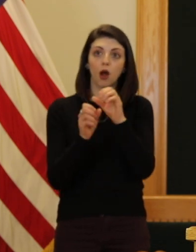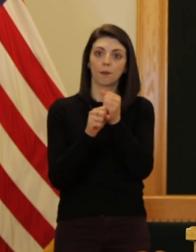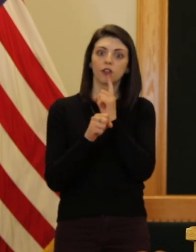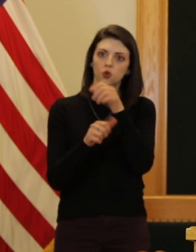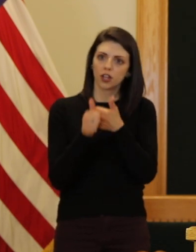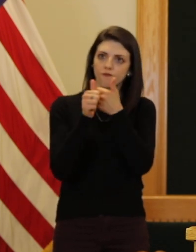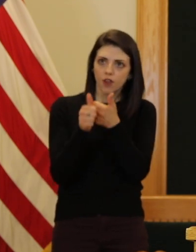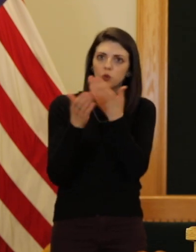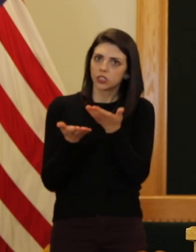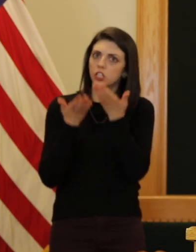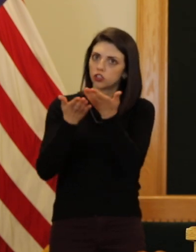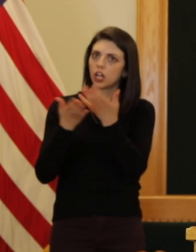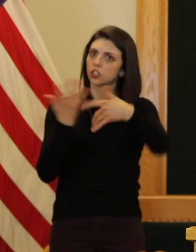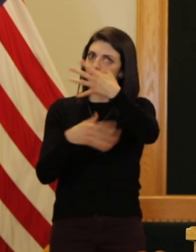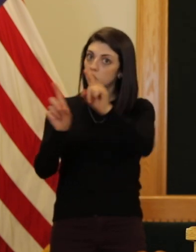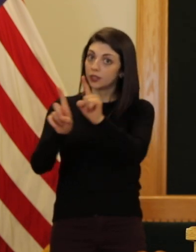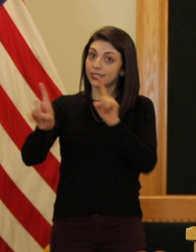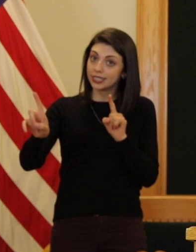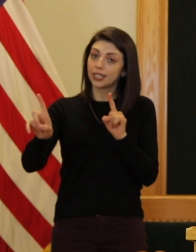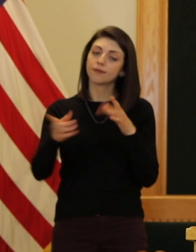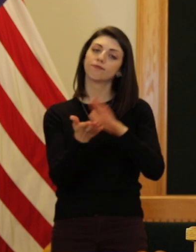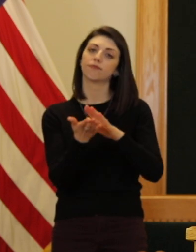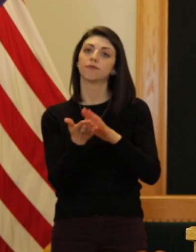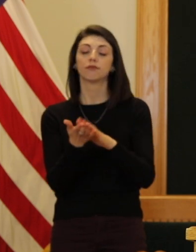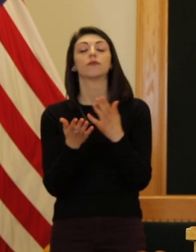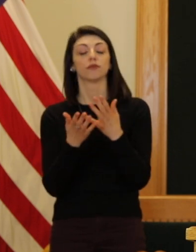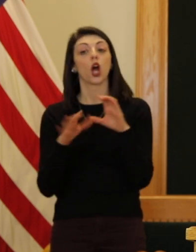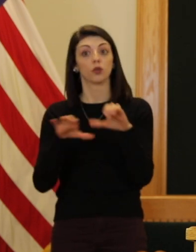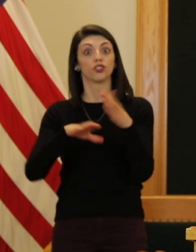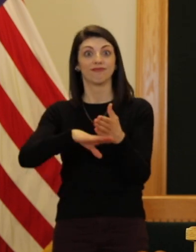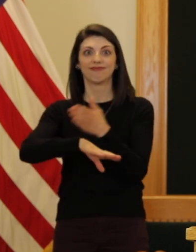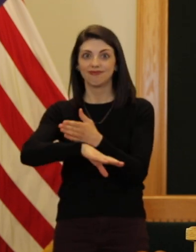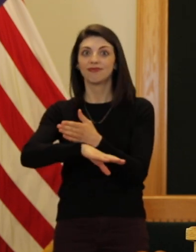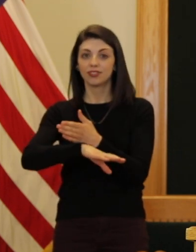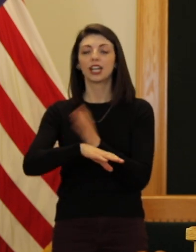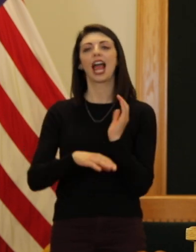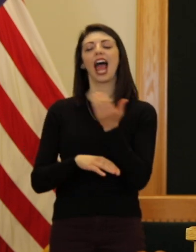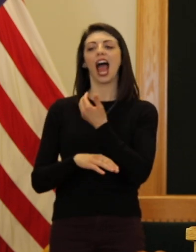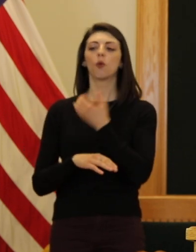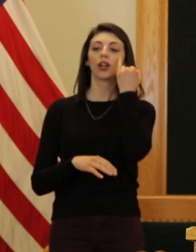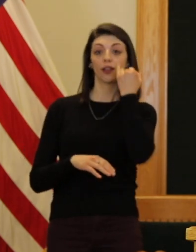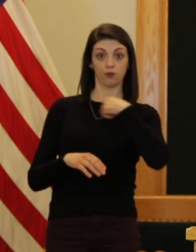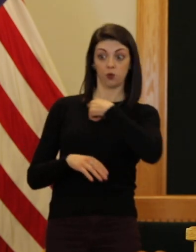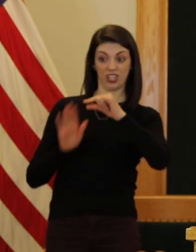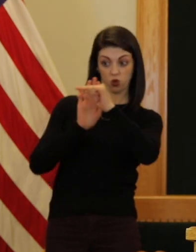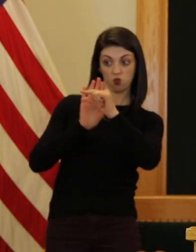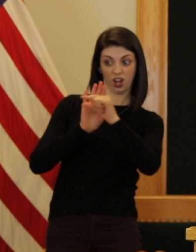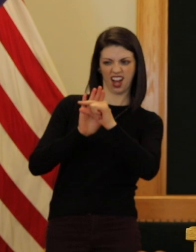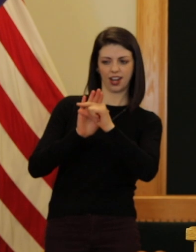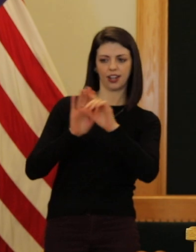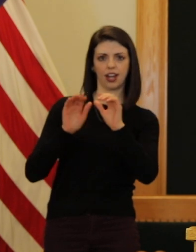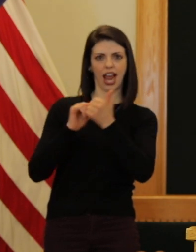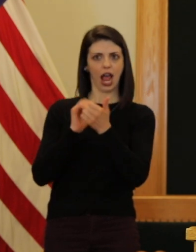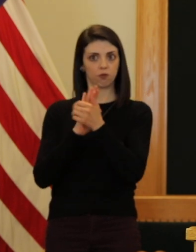distancing recommendations. Your efforts are paying off. Oswego County's unicast social distancing grade improved from a D